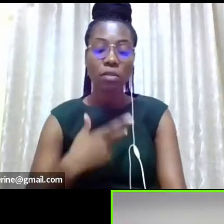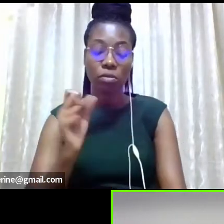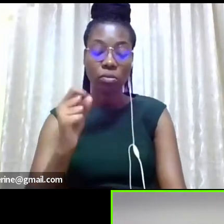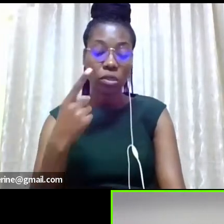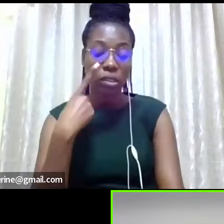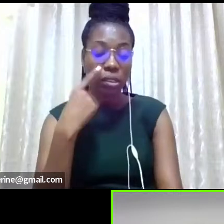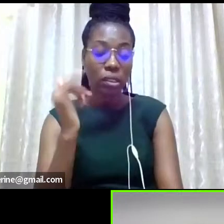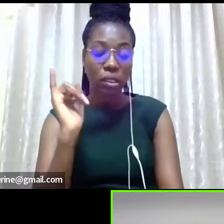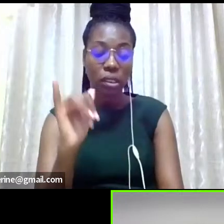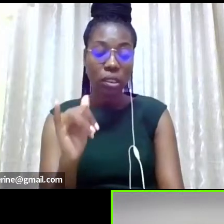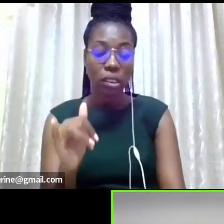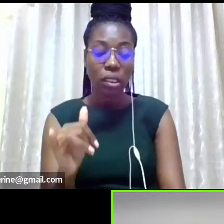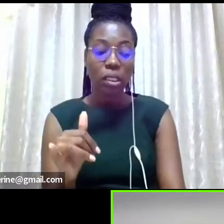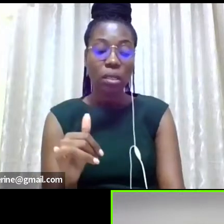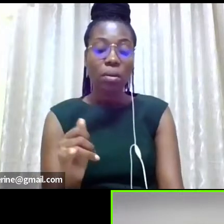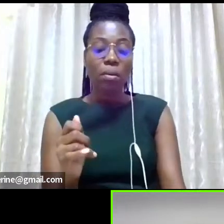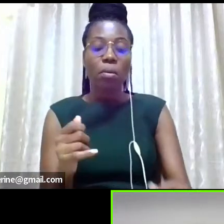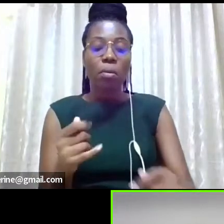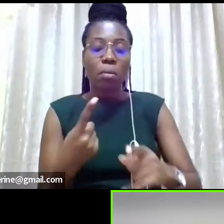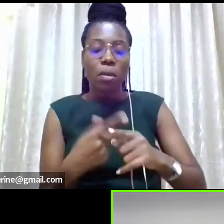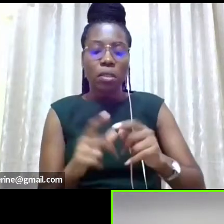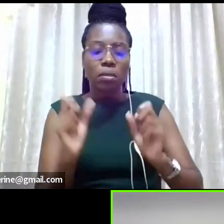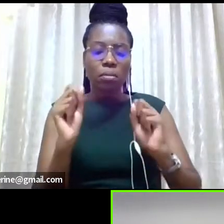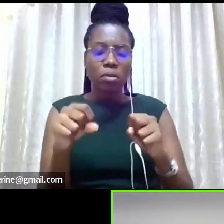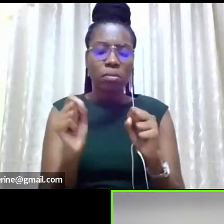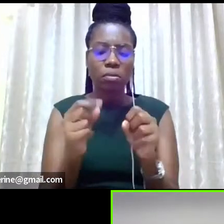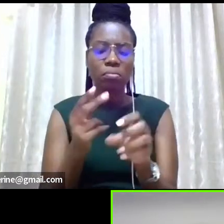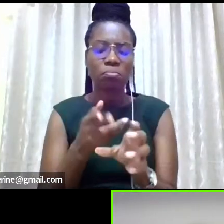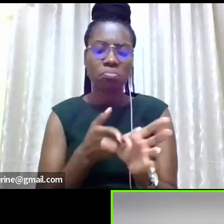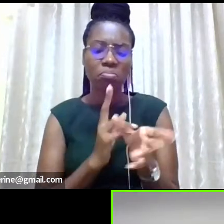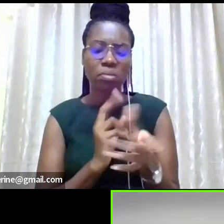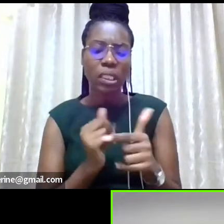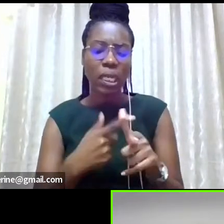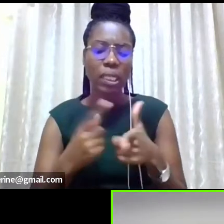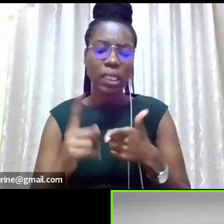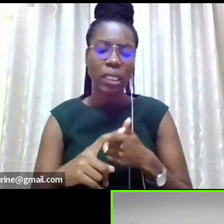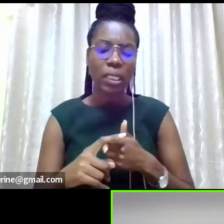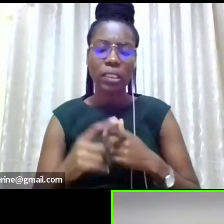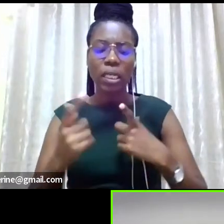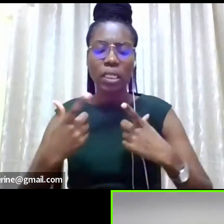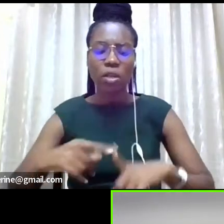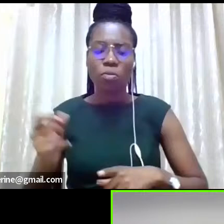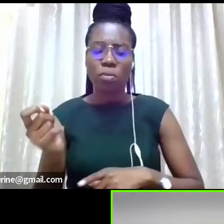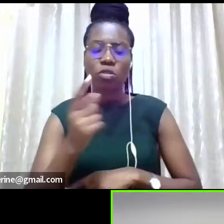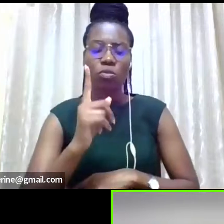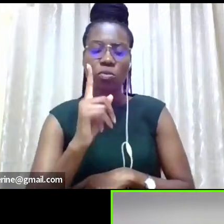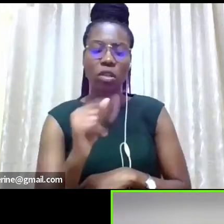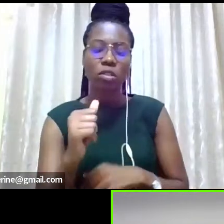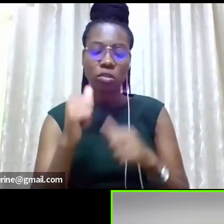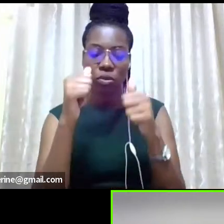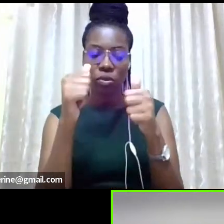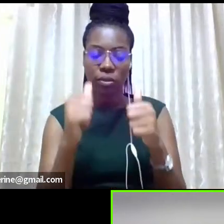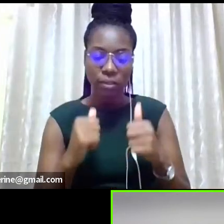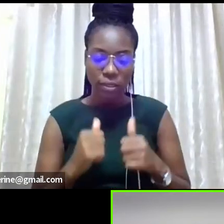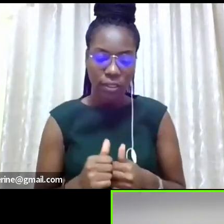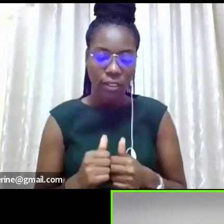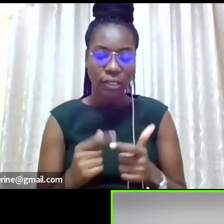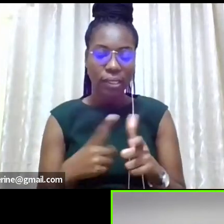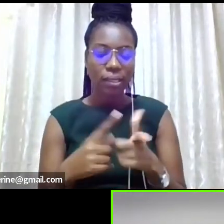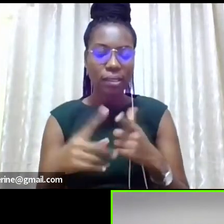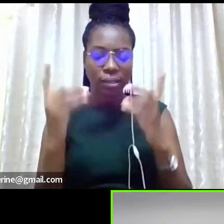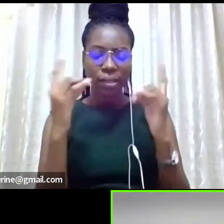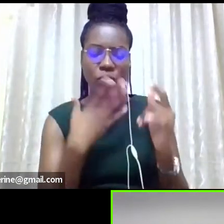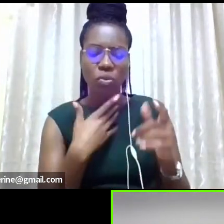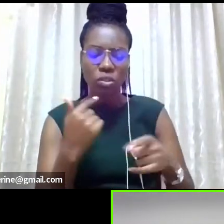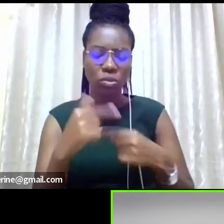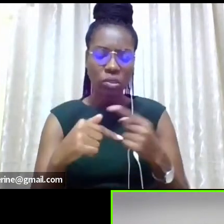But normally, if they resign you and give you 1 month notice, you can decide to continue, or you